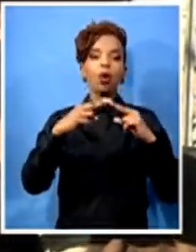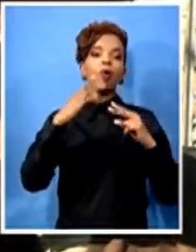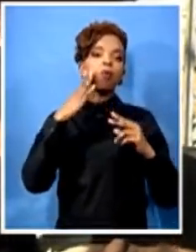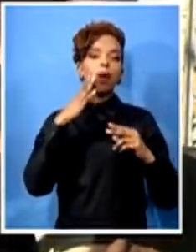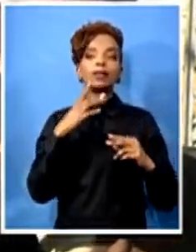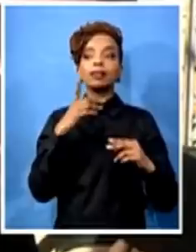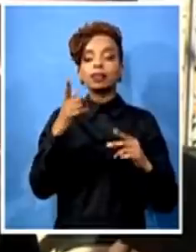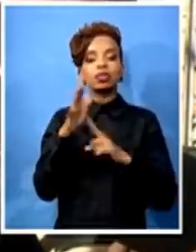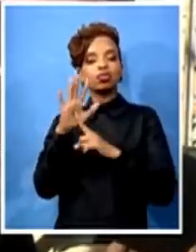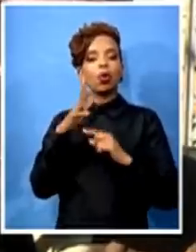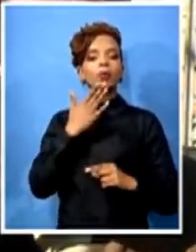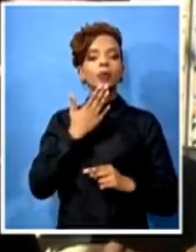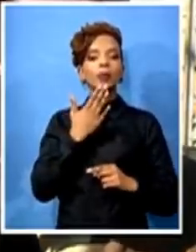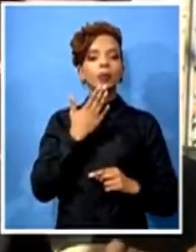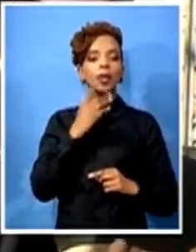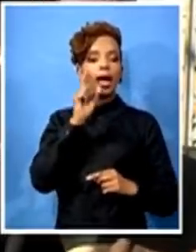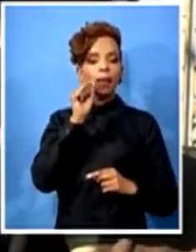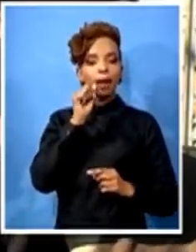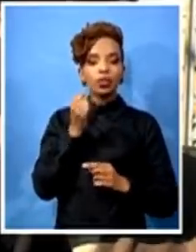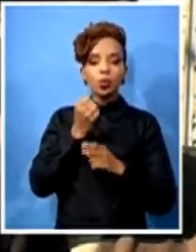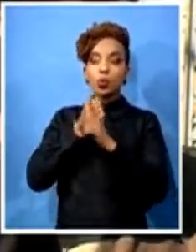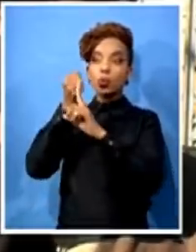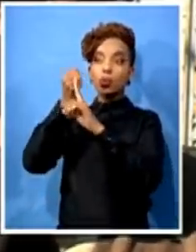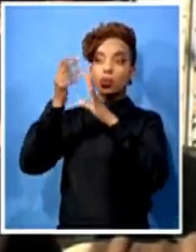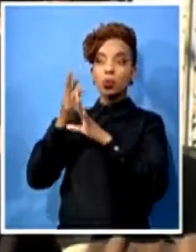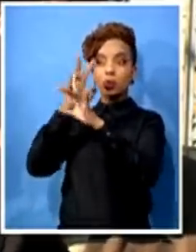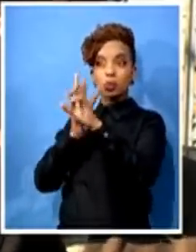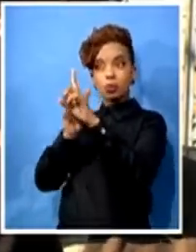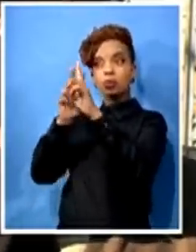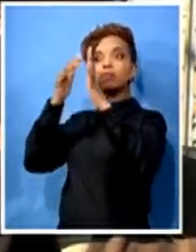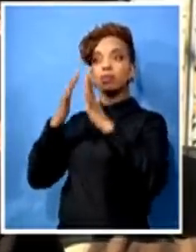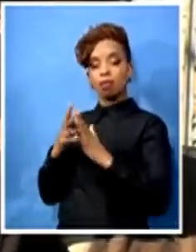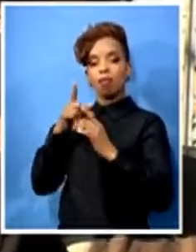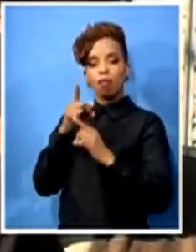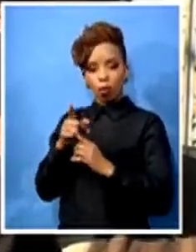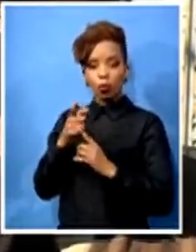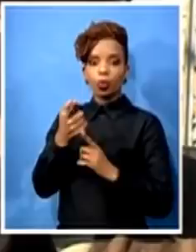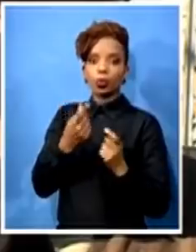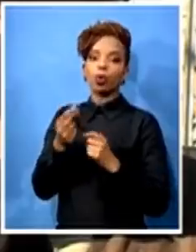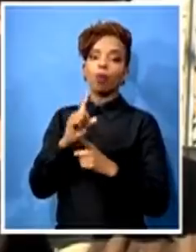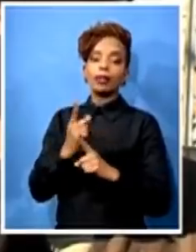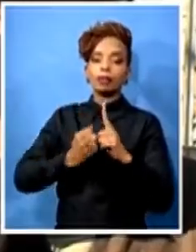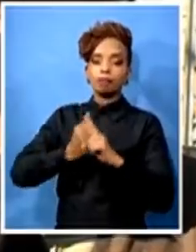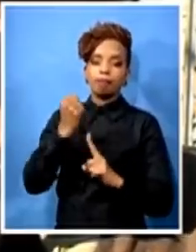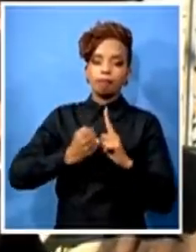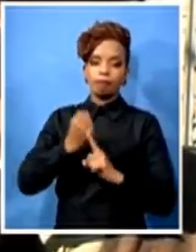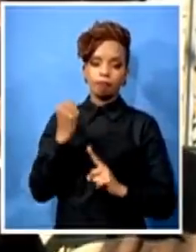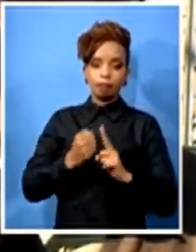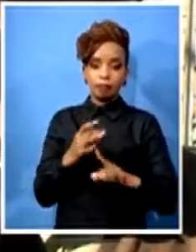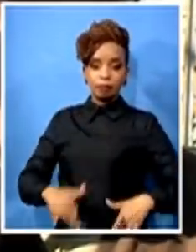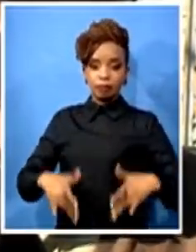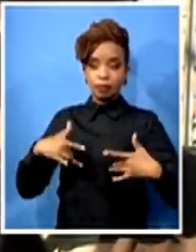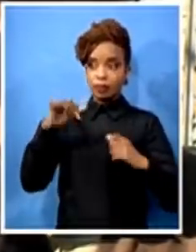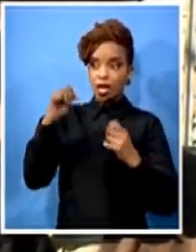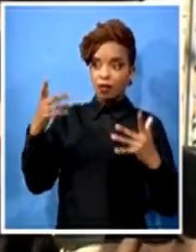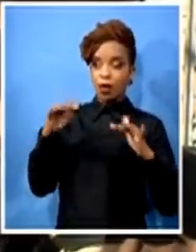that literally walked in his life for freedom of people in South Africa. And we are taking it from there to